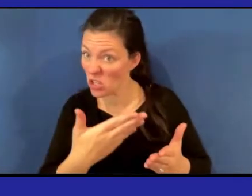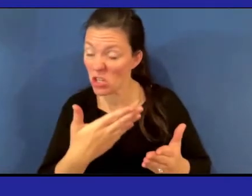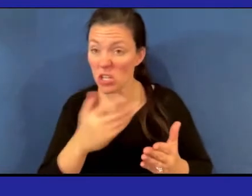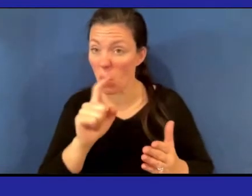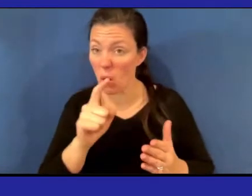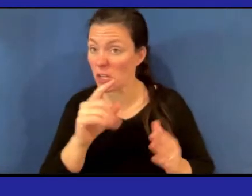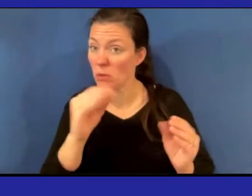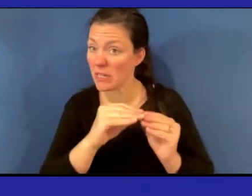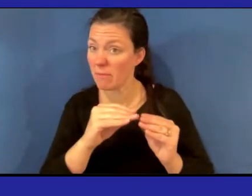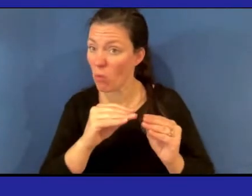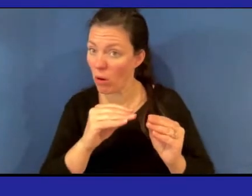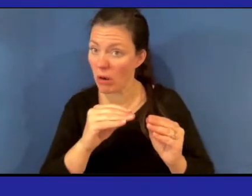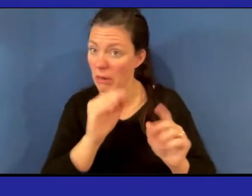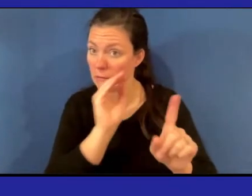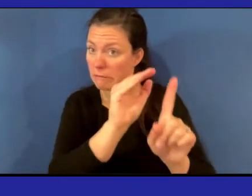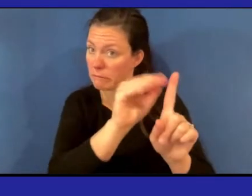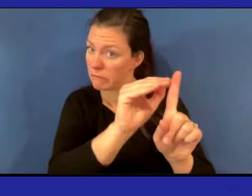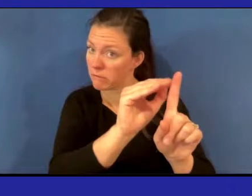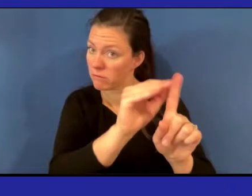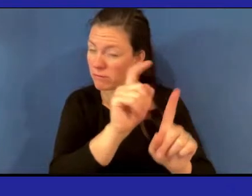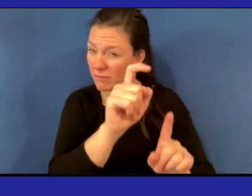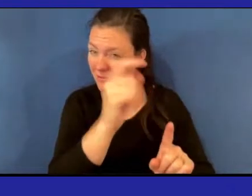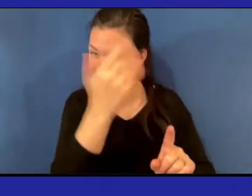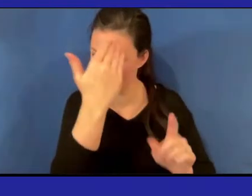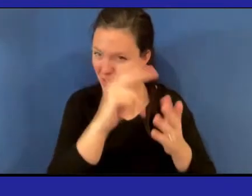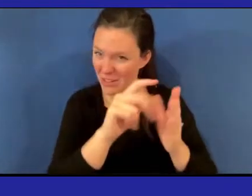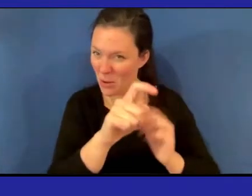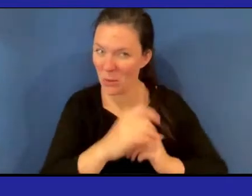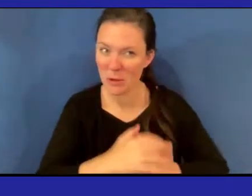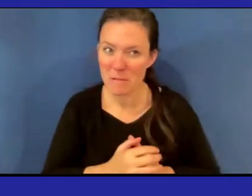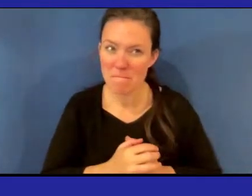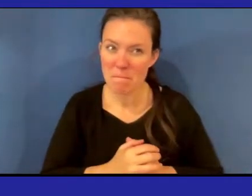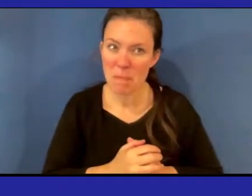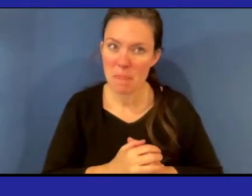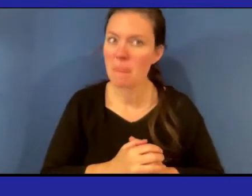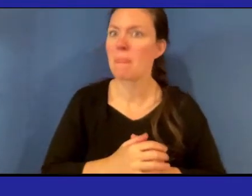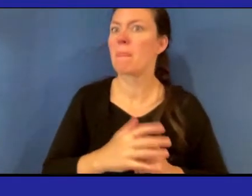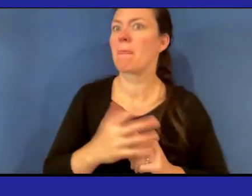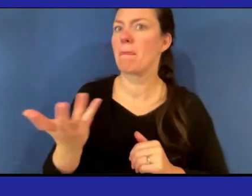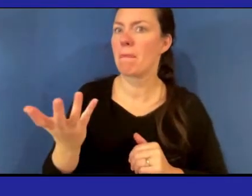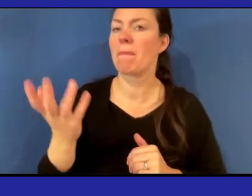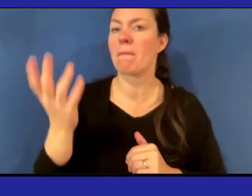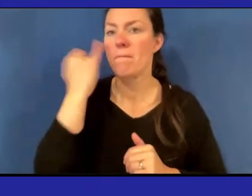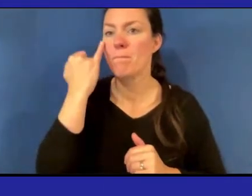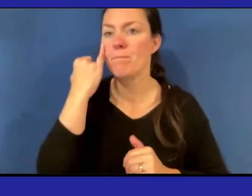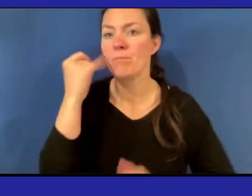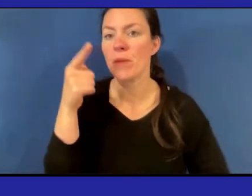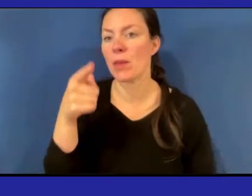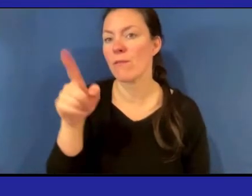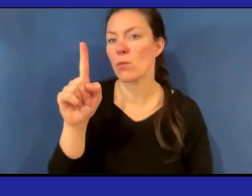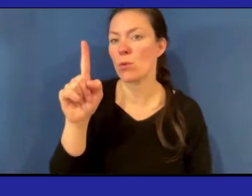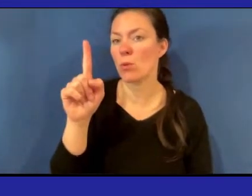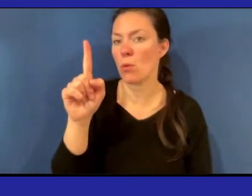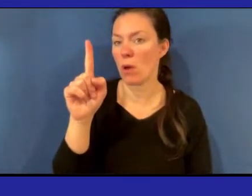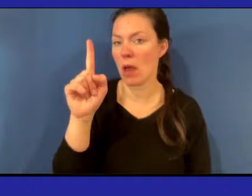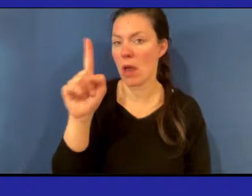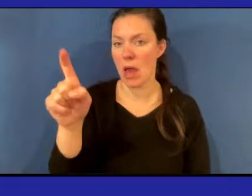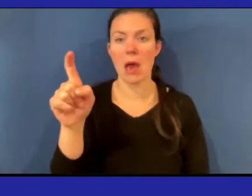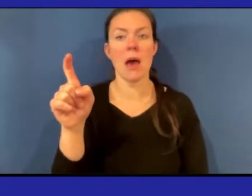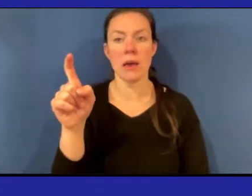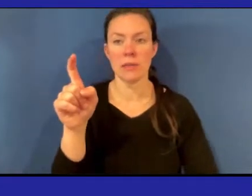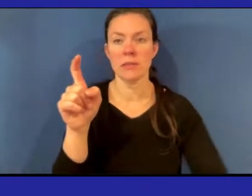mean, You know we like being pushy at the health. Yeah, I department. think if you ask Ivalise and our